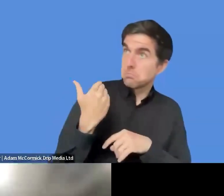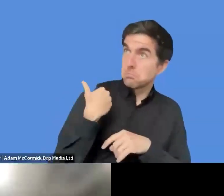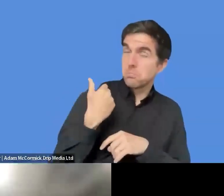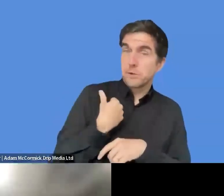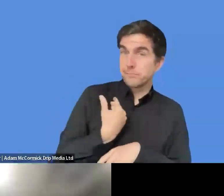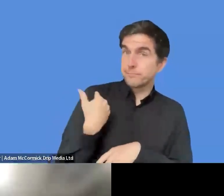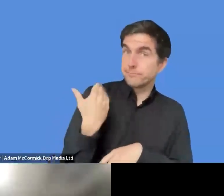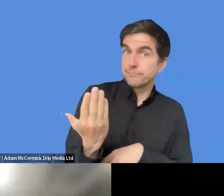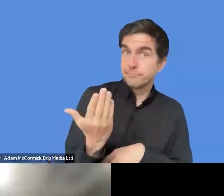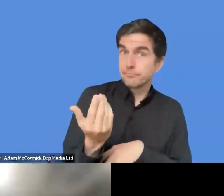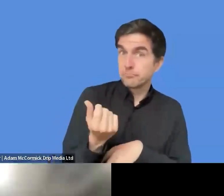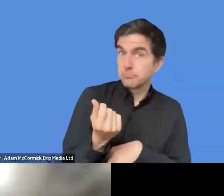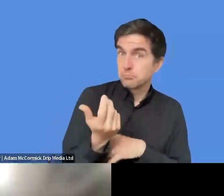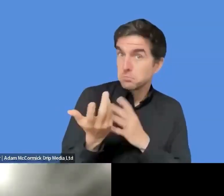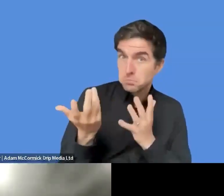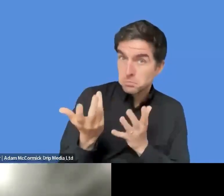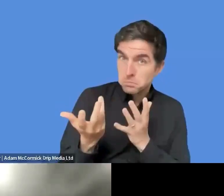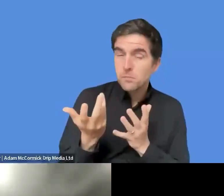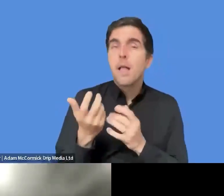that we provide